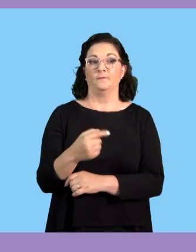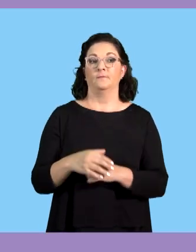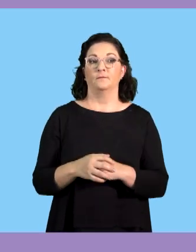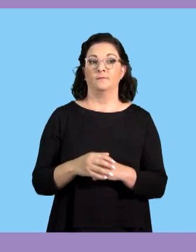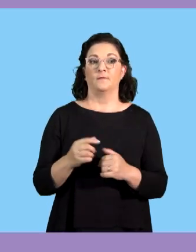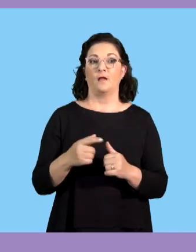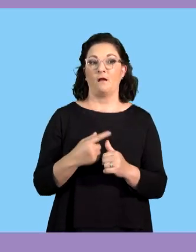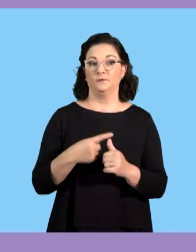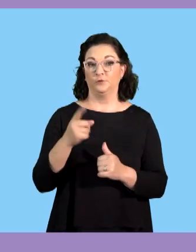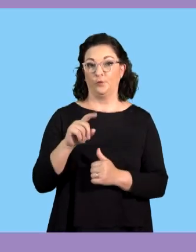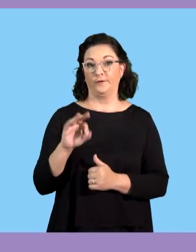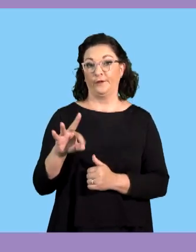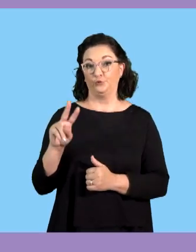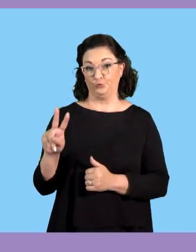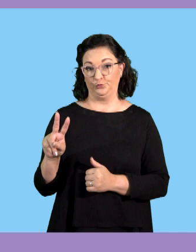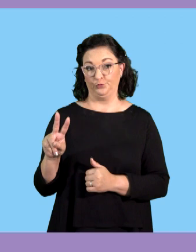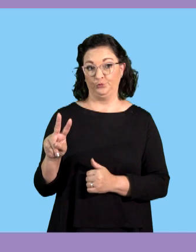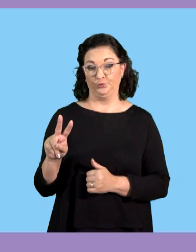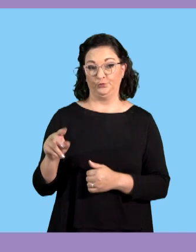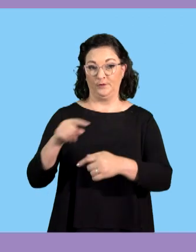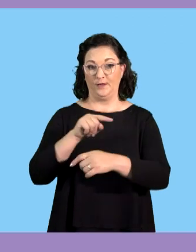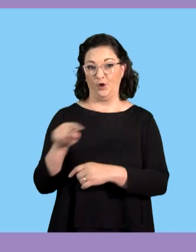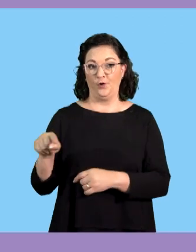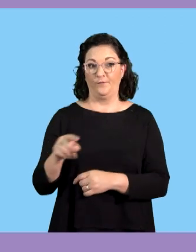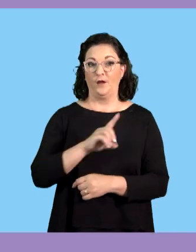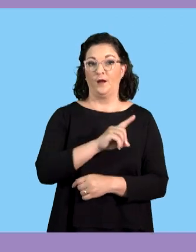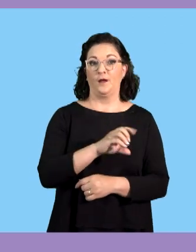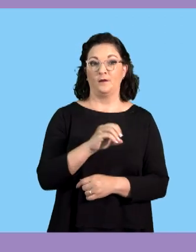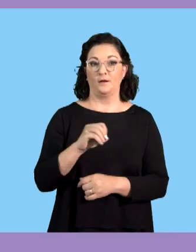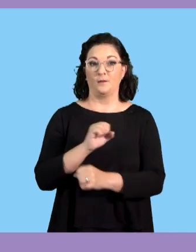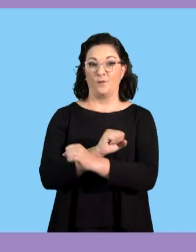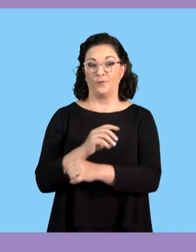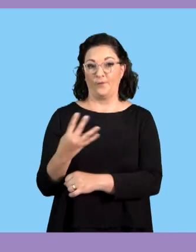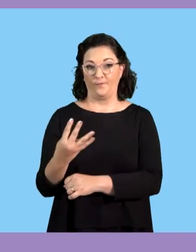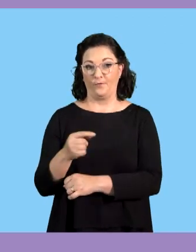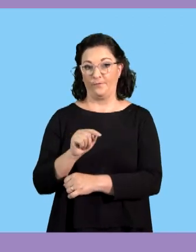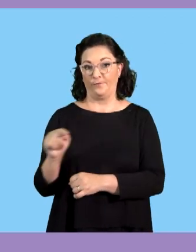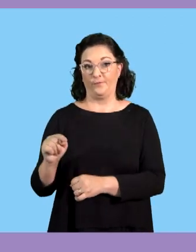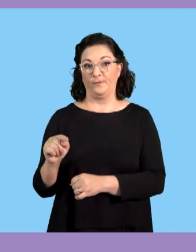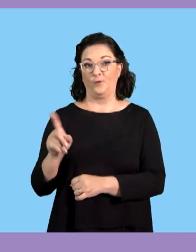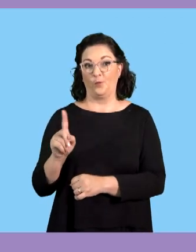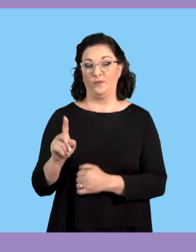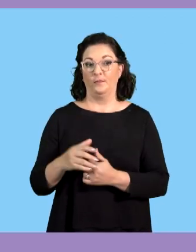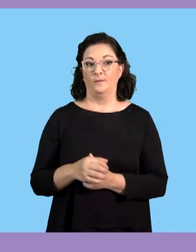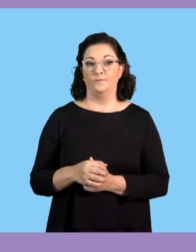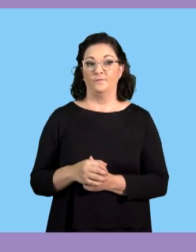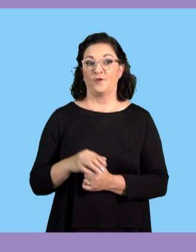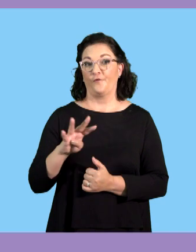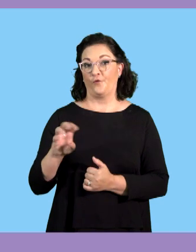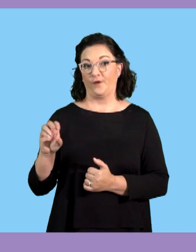32. We'll write it here. This would be 32. And then we have 100 multiplied by 4, which gives